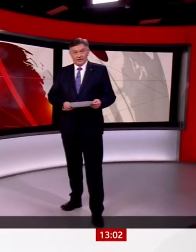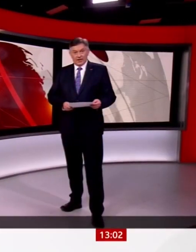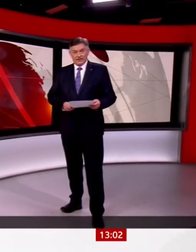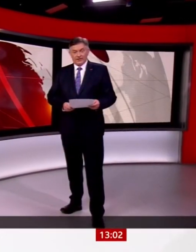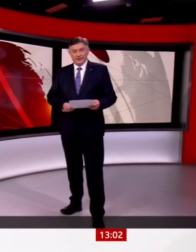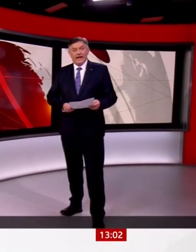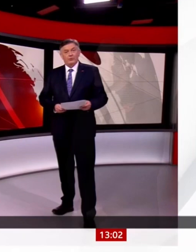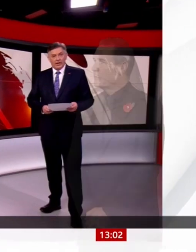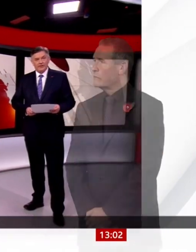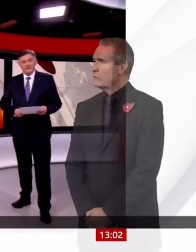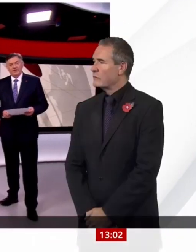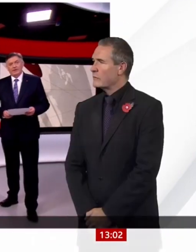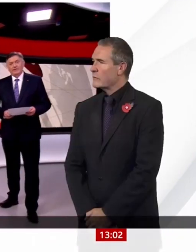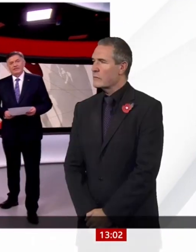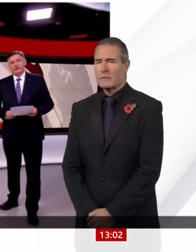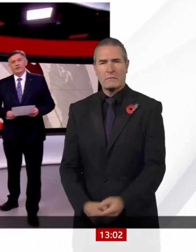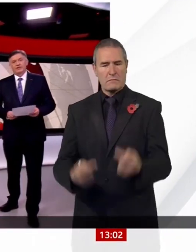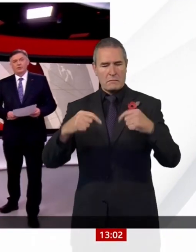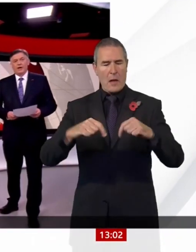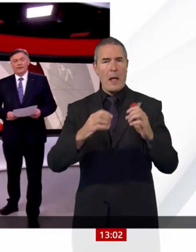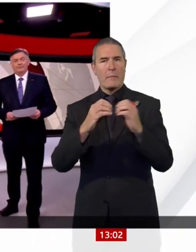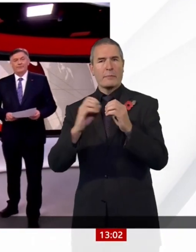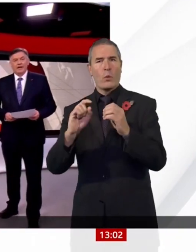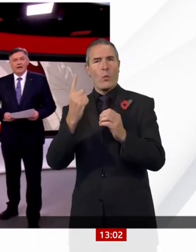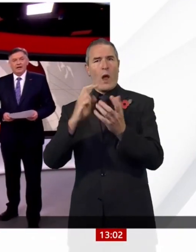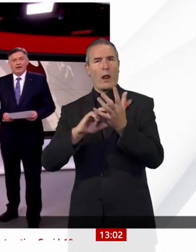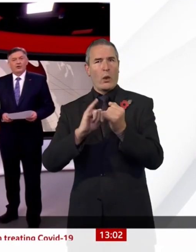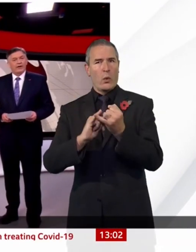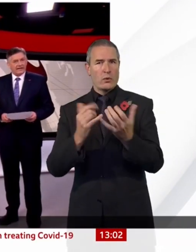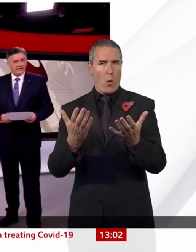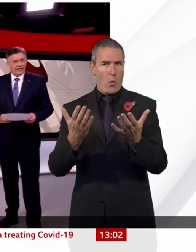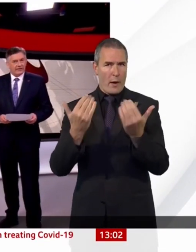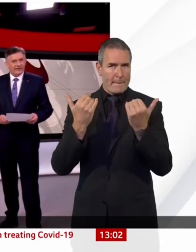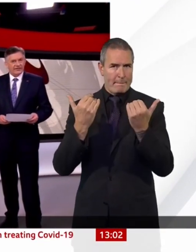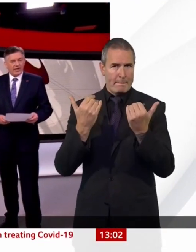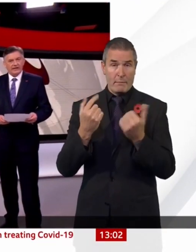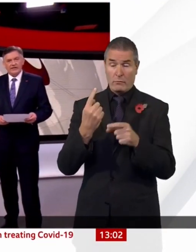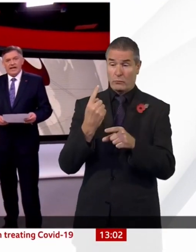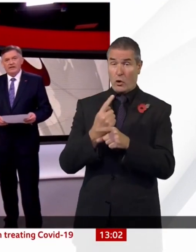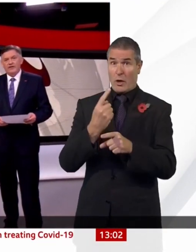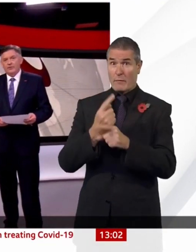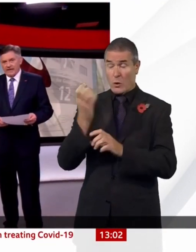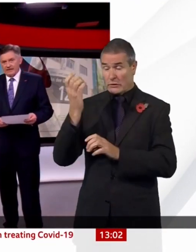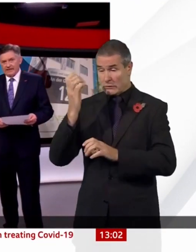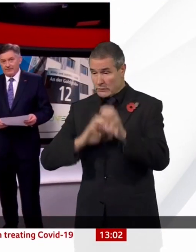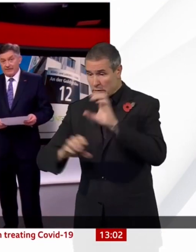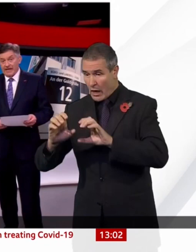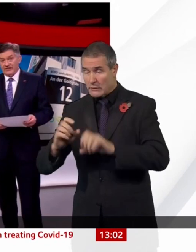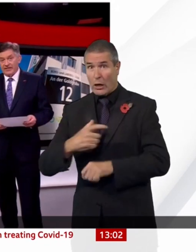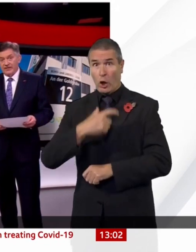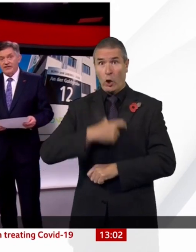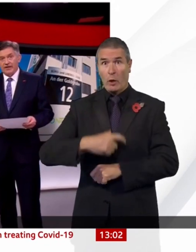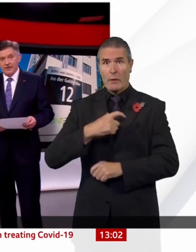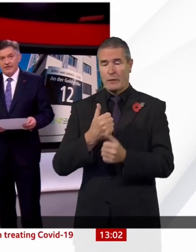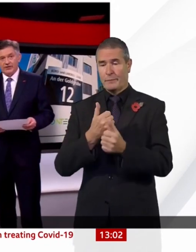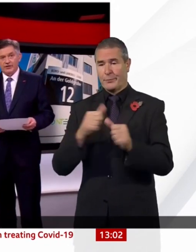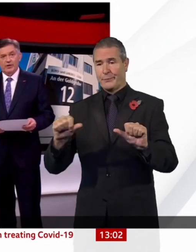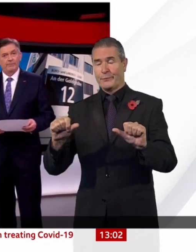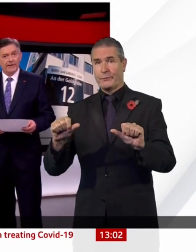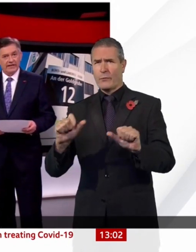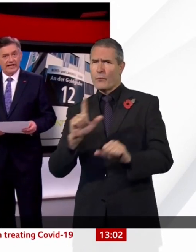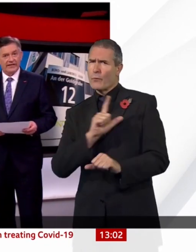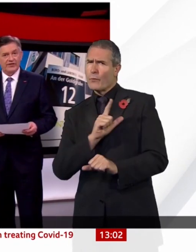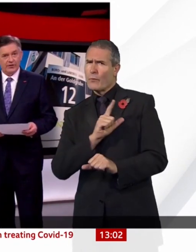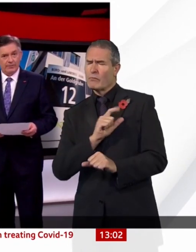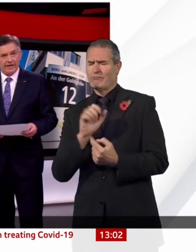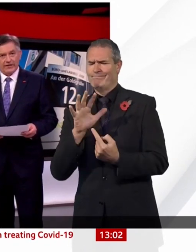Good afternoon and welcome to the BBC News at 1. A great day for science and humanity. That sentence alone tells you